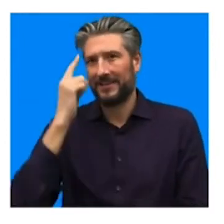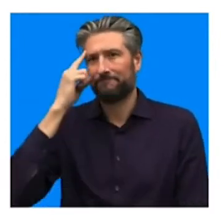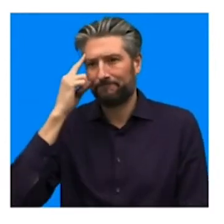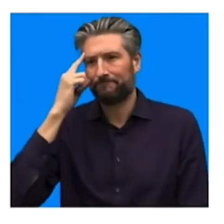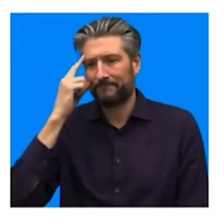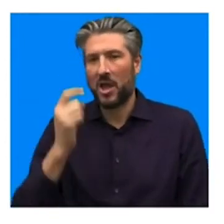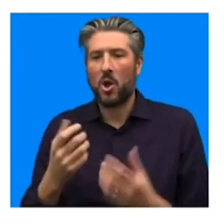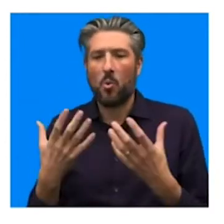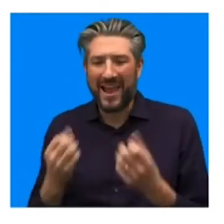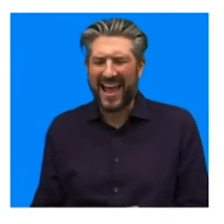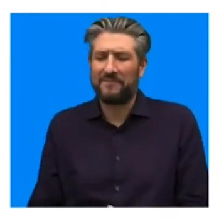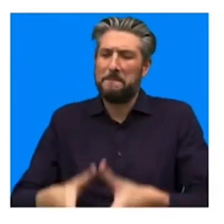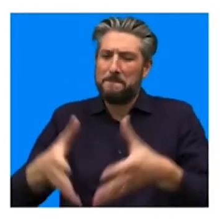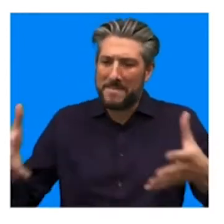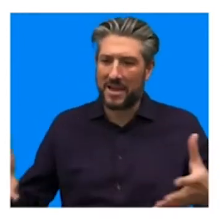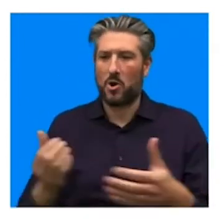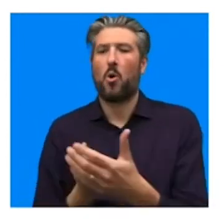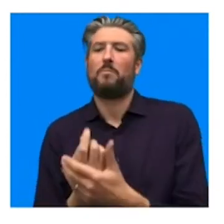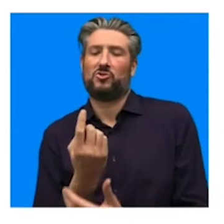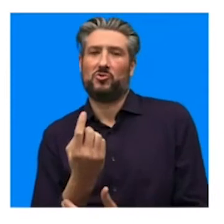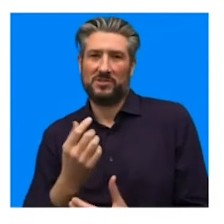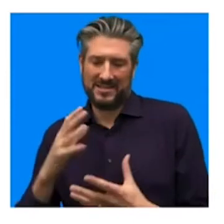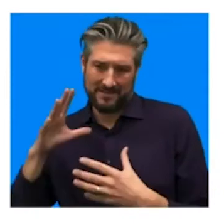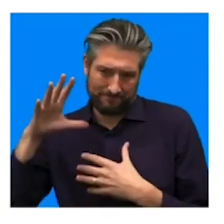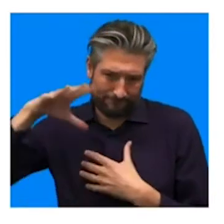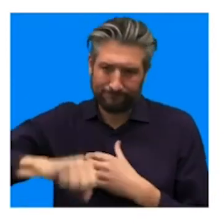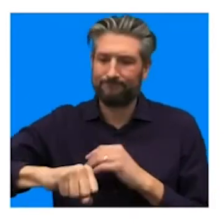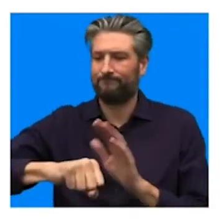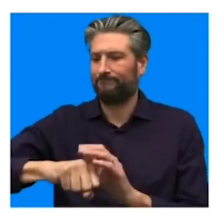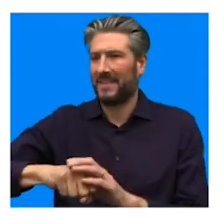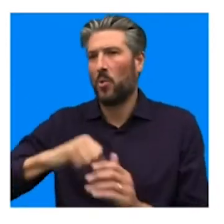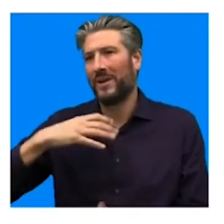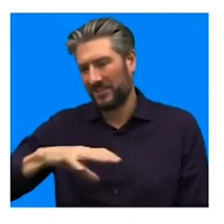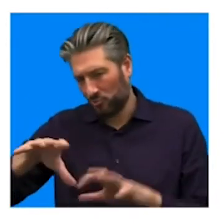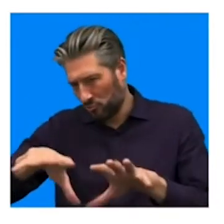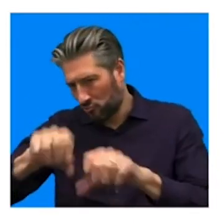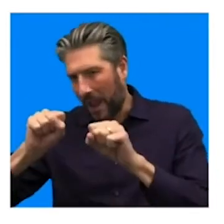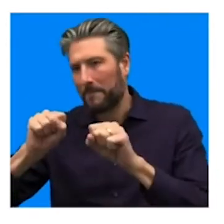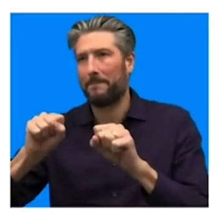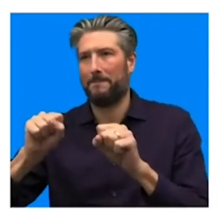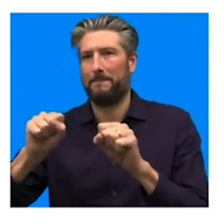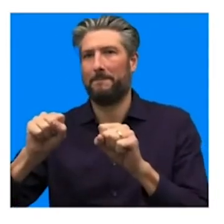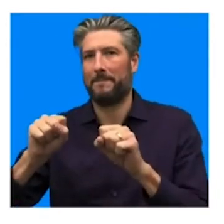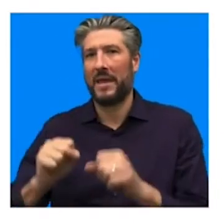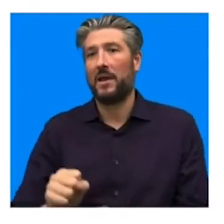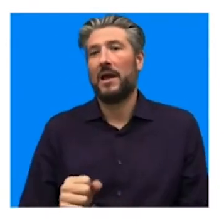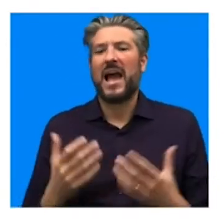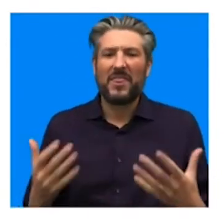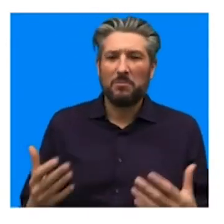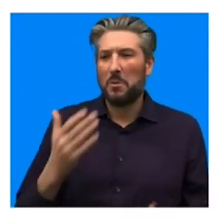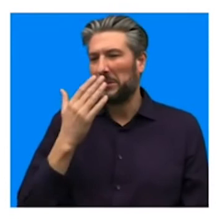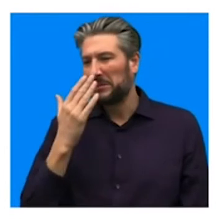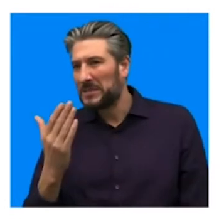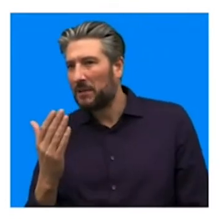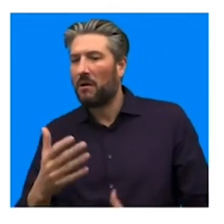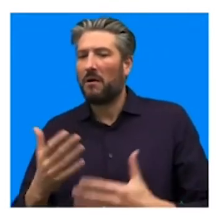we need to put our arms around. It's still in many ways too optional to